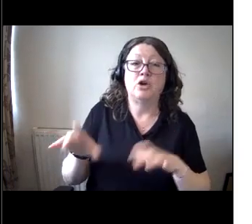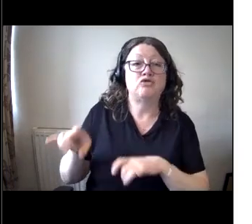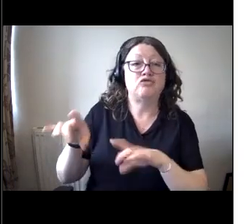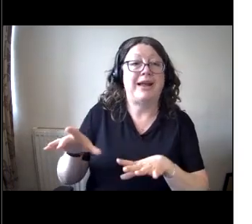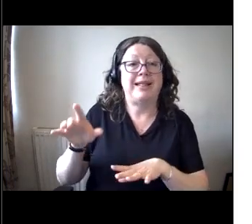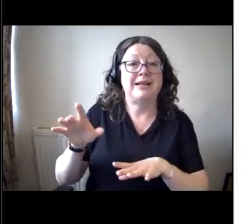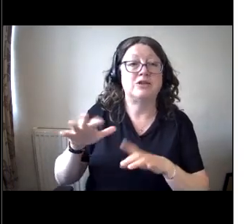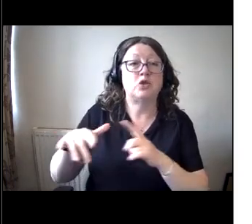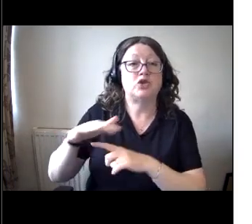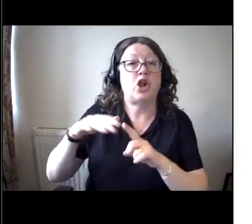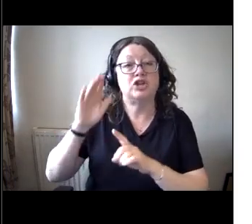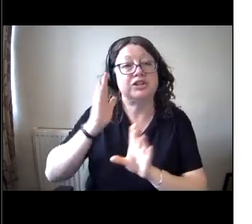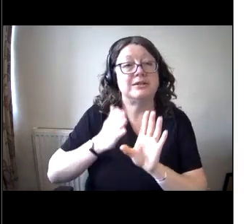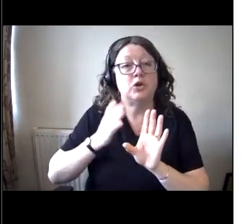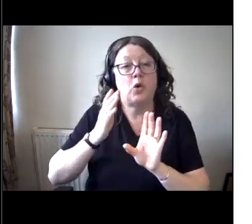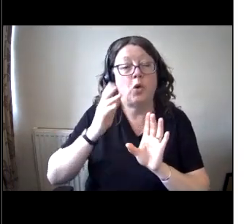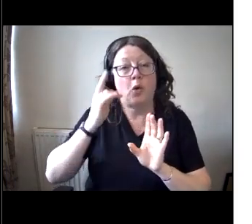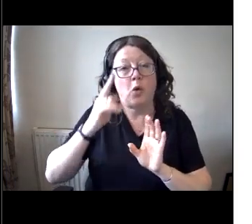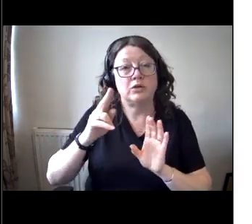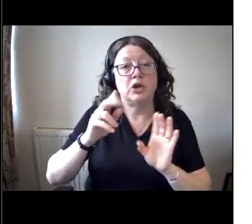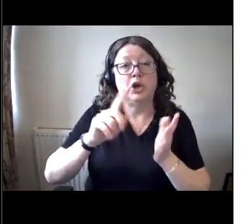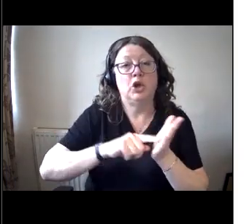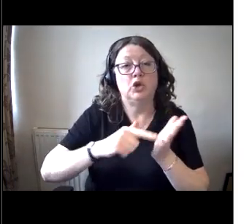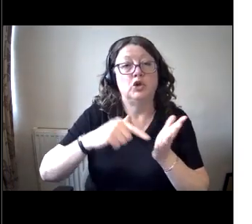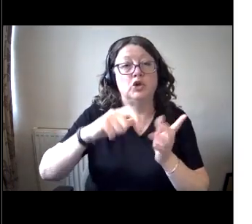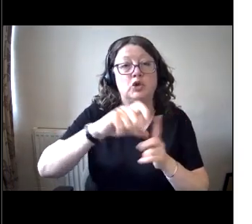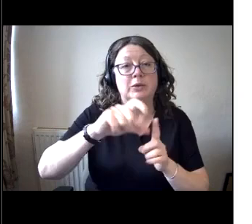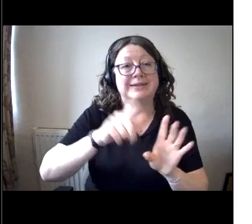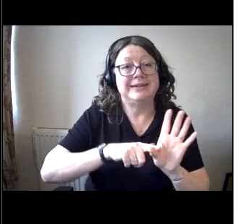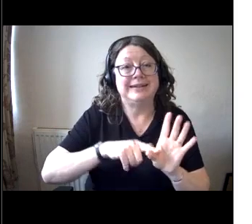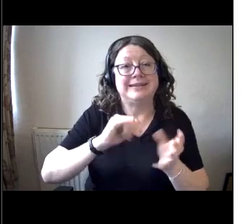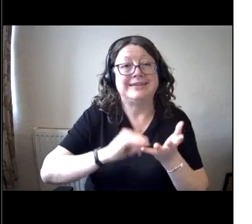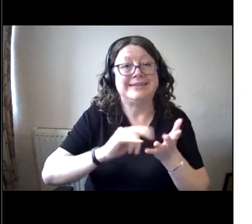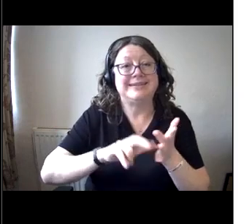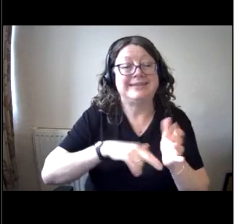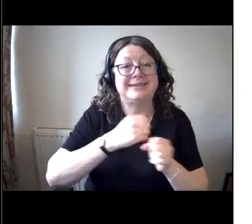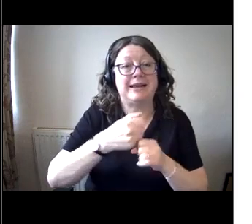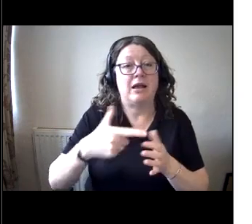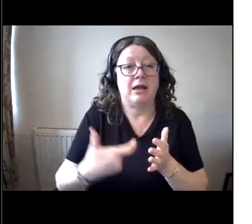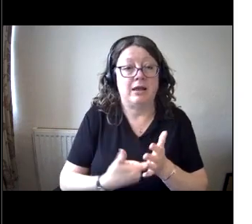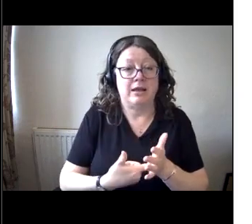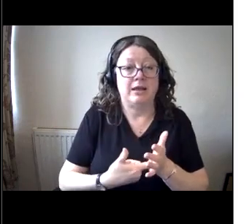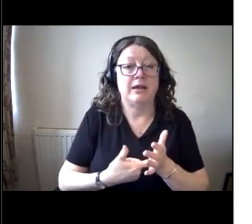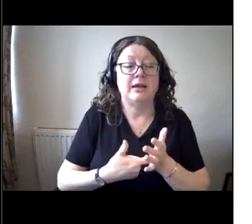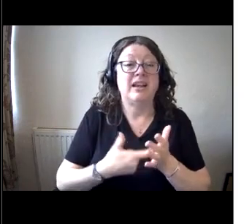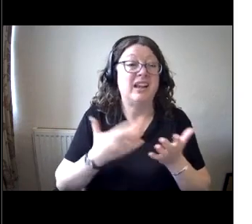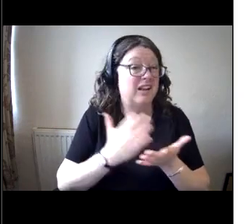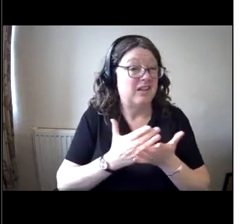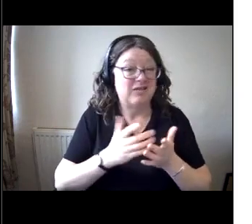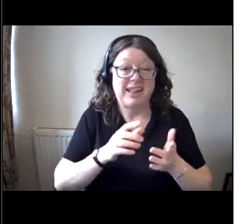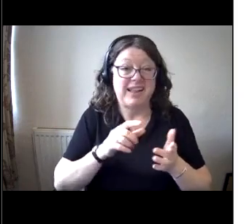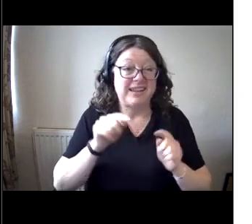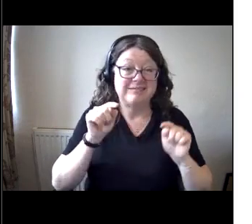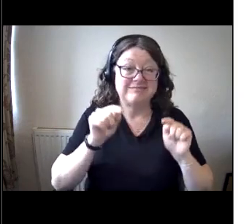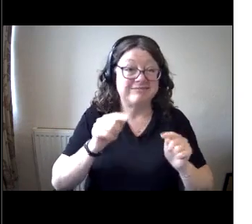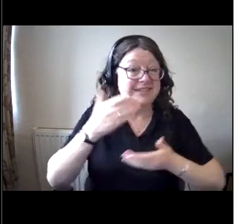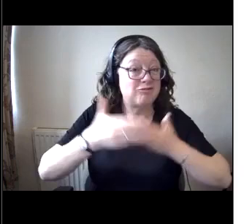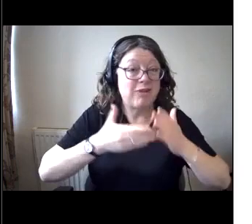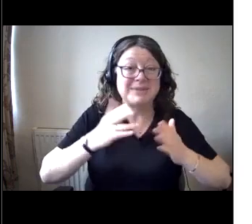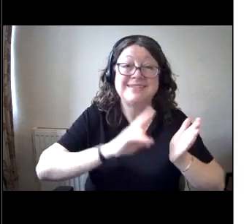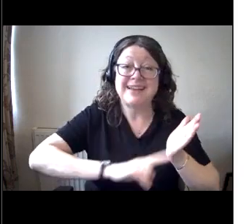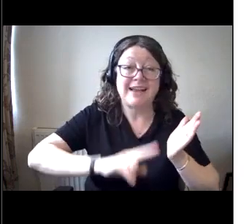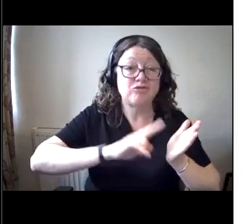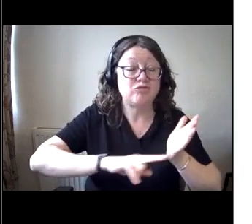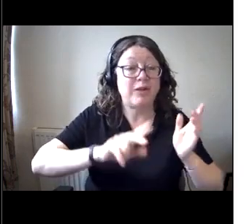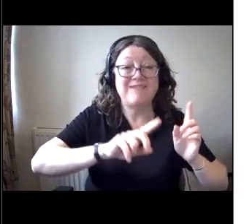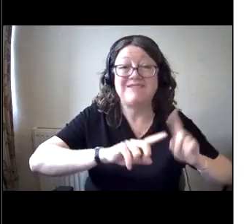this term has been used to describe natural variations in the human brain. So it basically relates to differences in how people